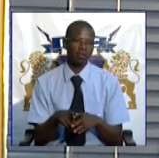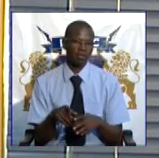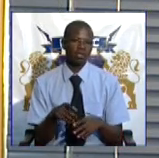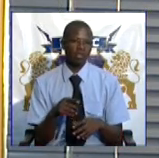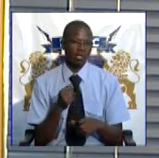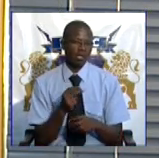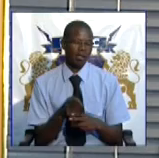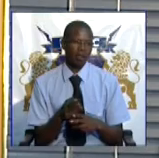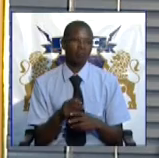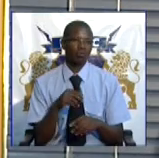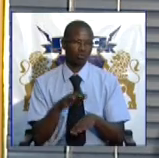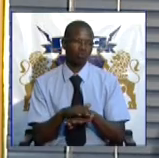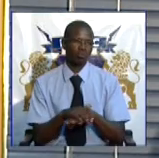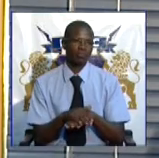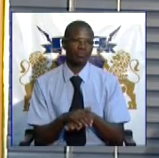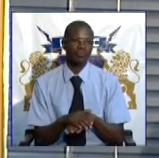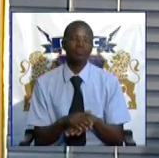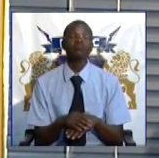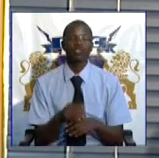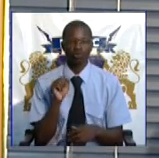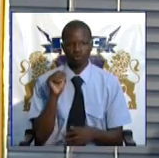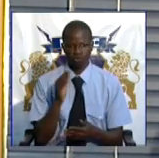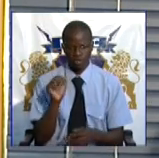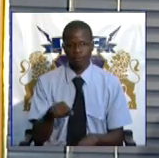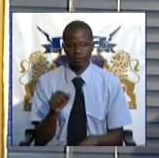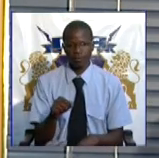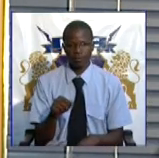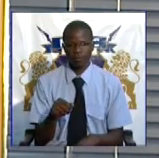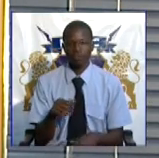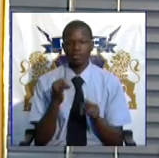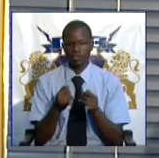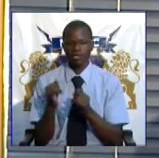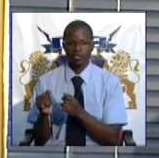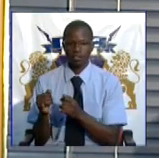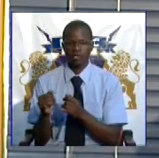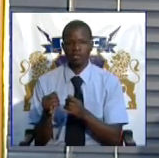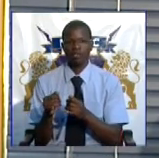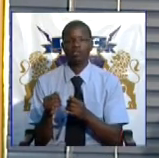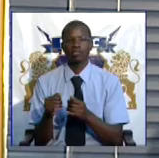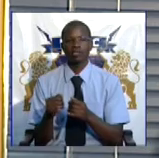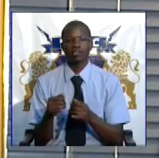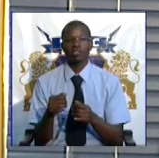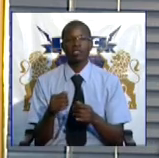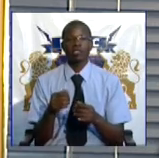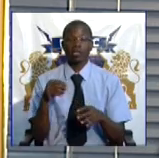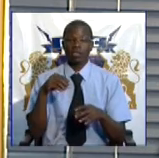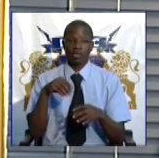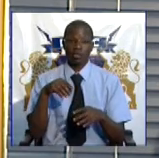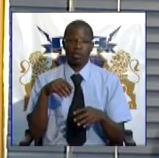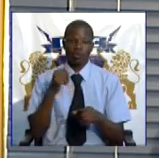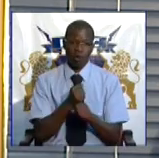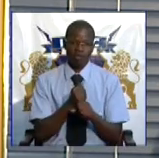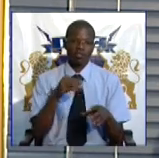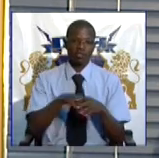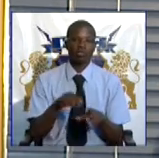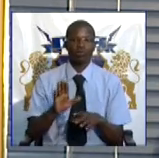each and every individual concerned in the provision of services, from those who work in numerous support roles to those